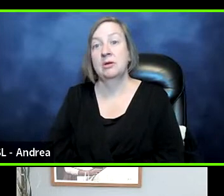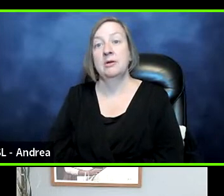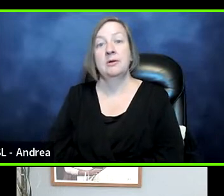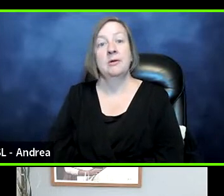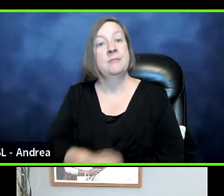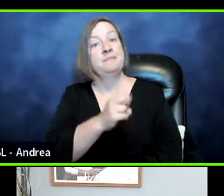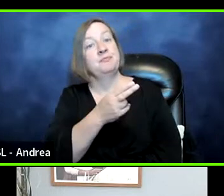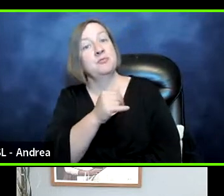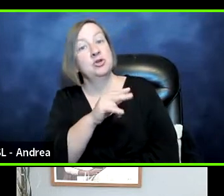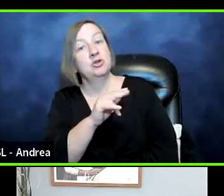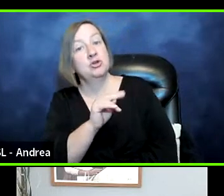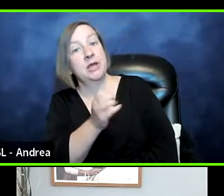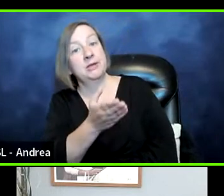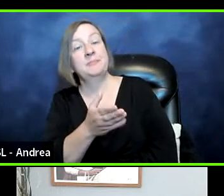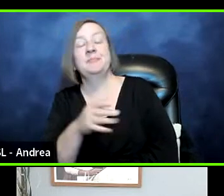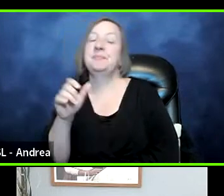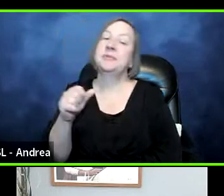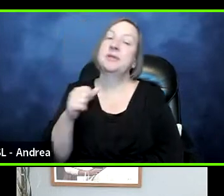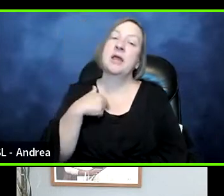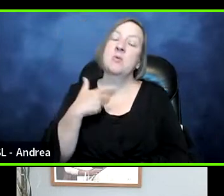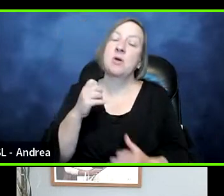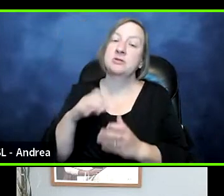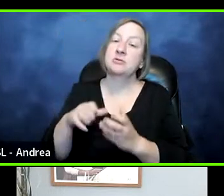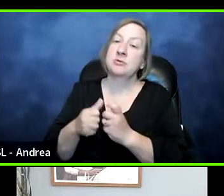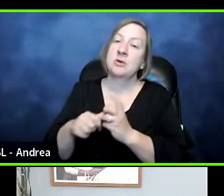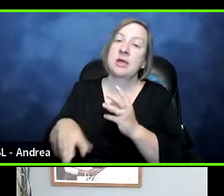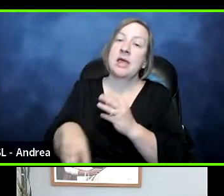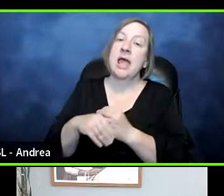Shane? Yeah, I just wanted to build on what Meg and